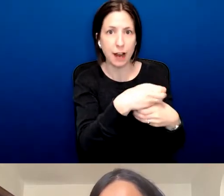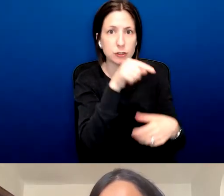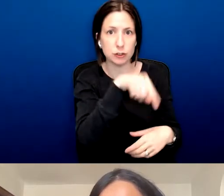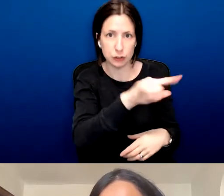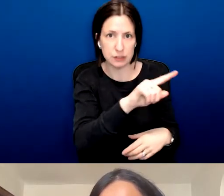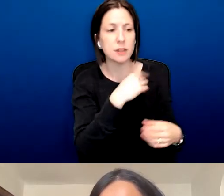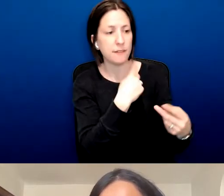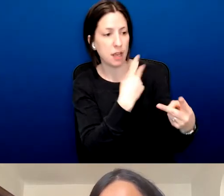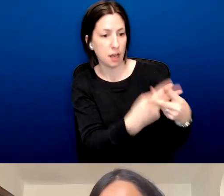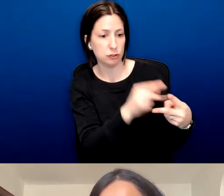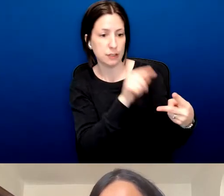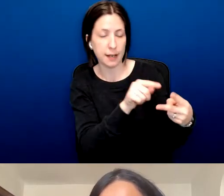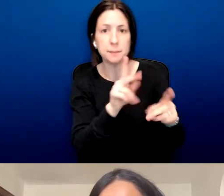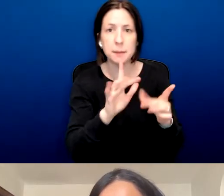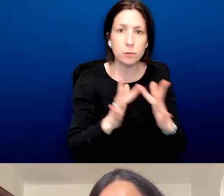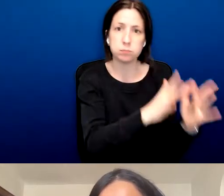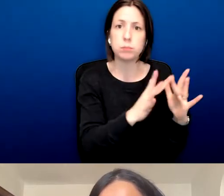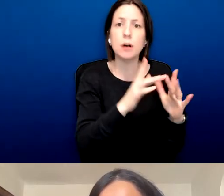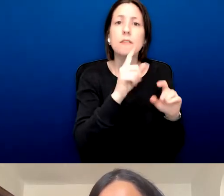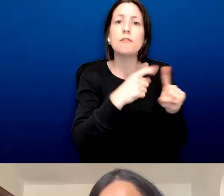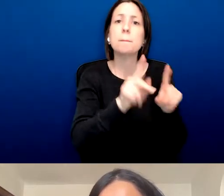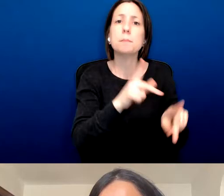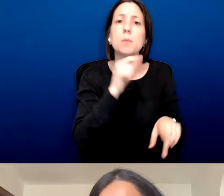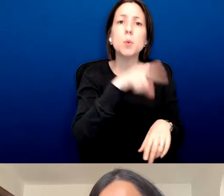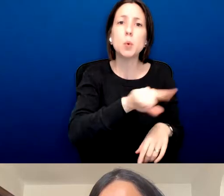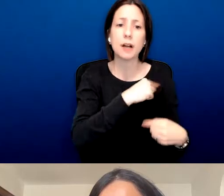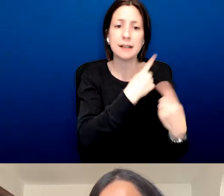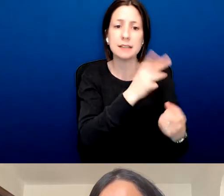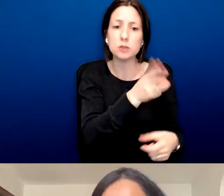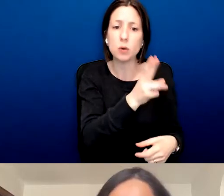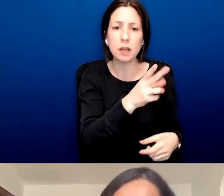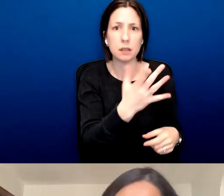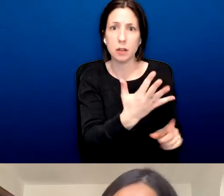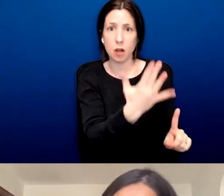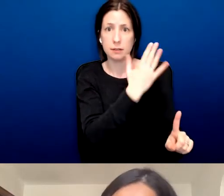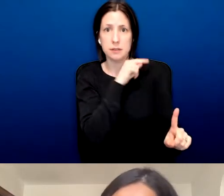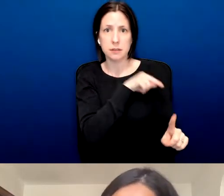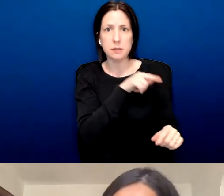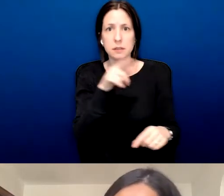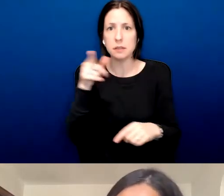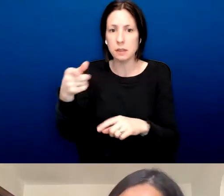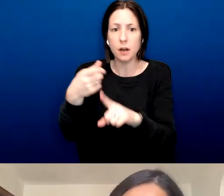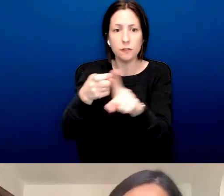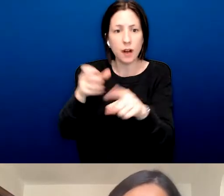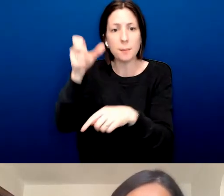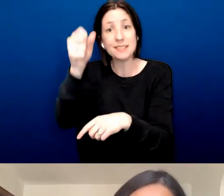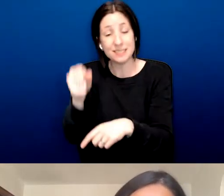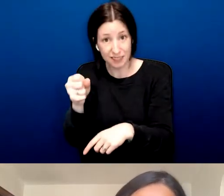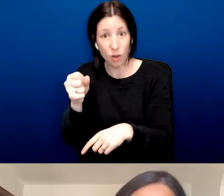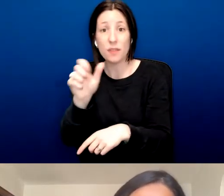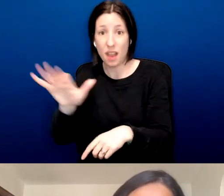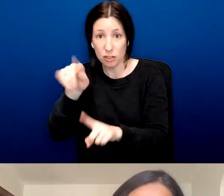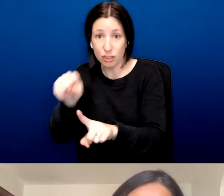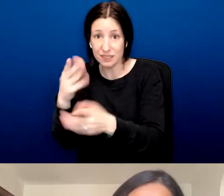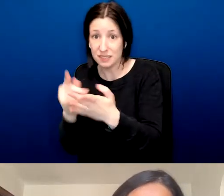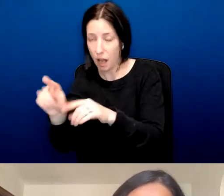from historically, you know, long time ago, diasporas of South Asians as well. And some